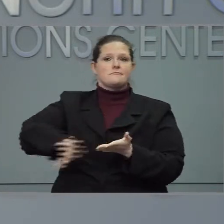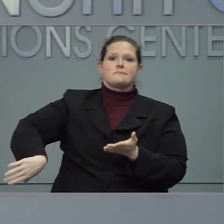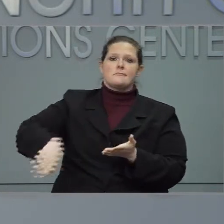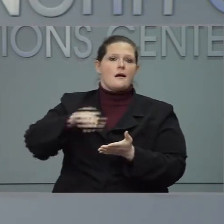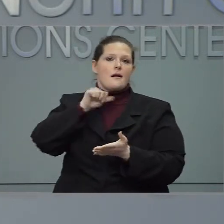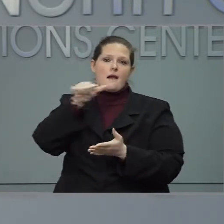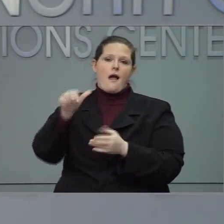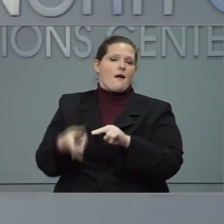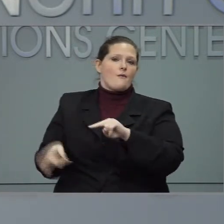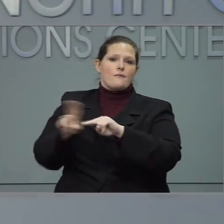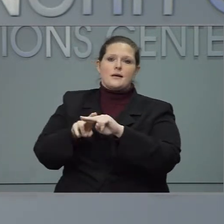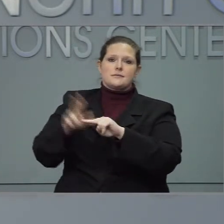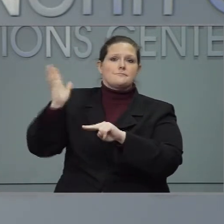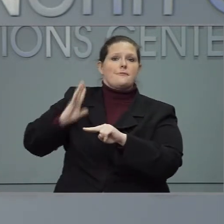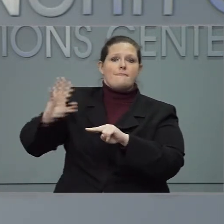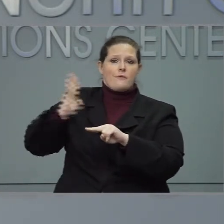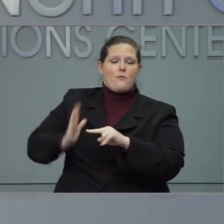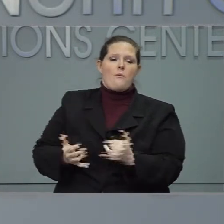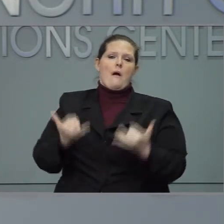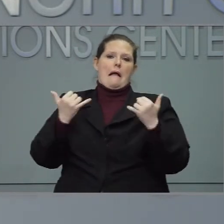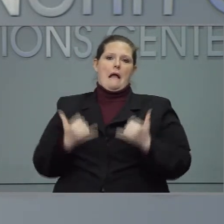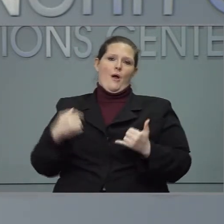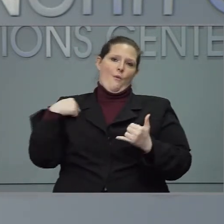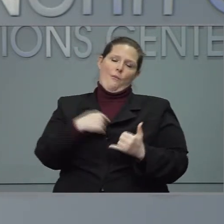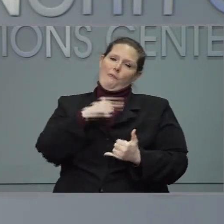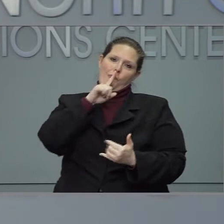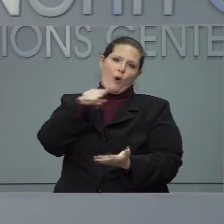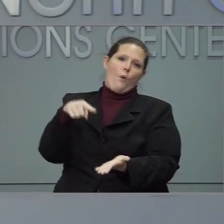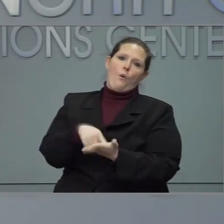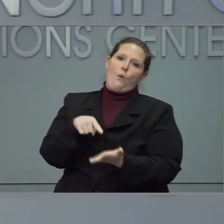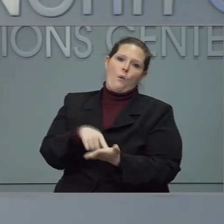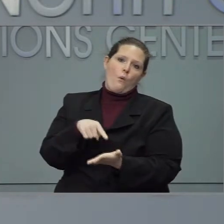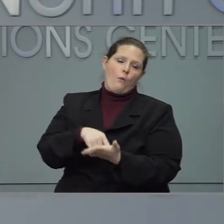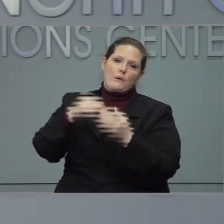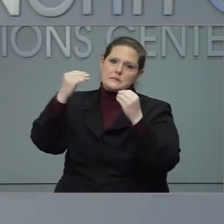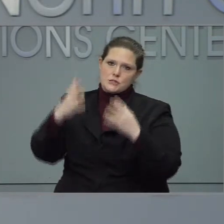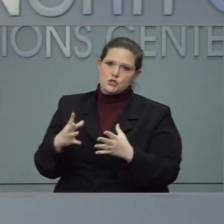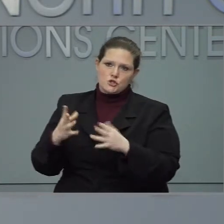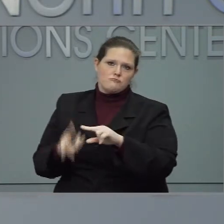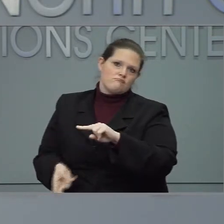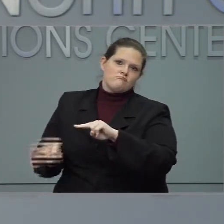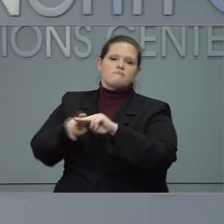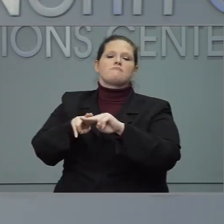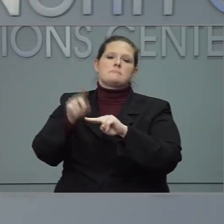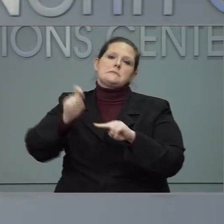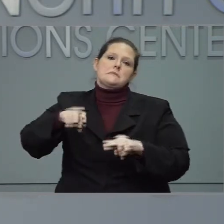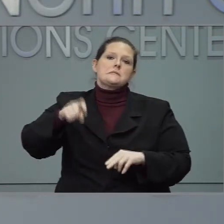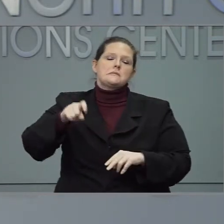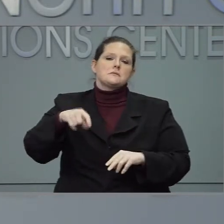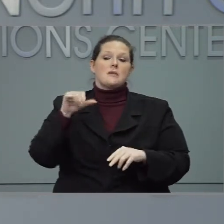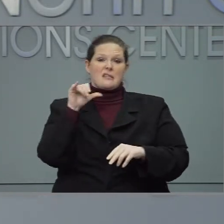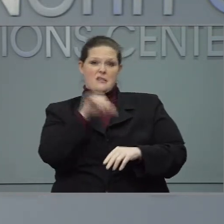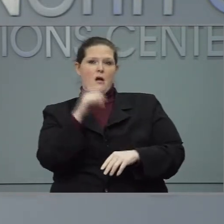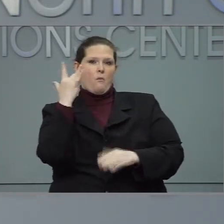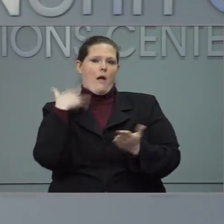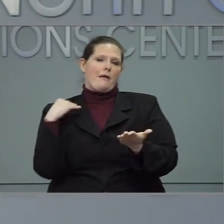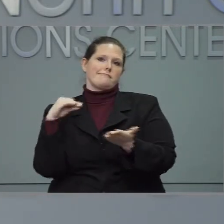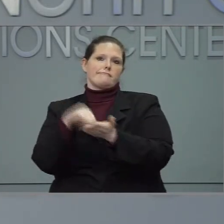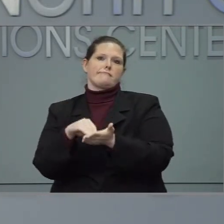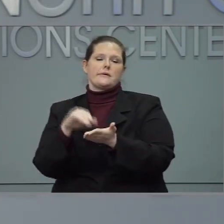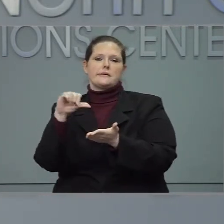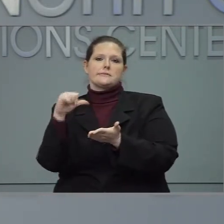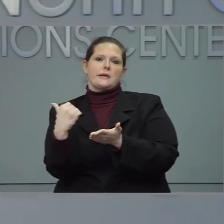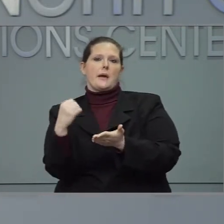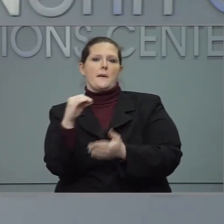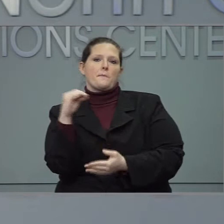college workers, and our university workers. This budget acknowledges that and provides for about a